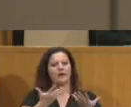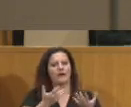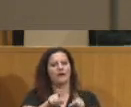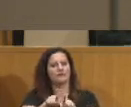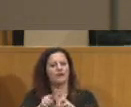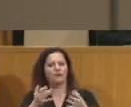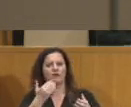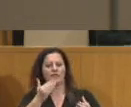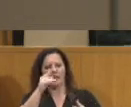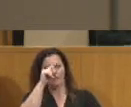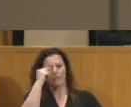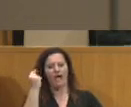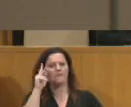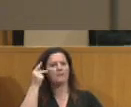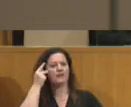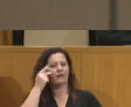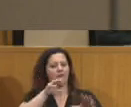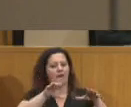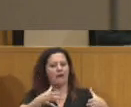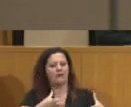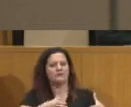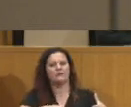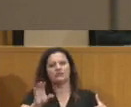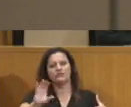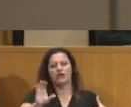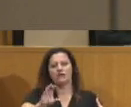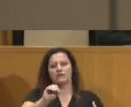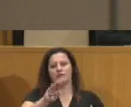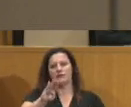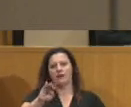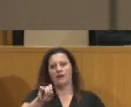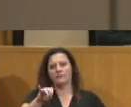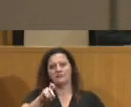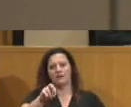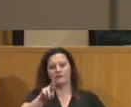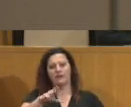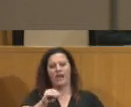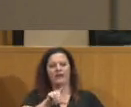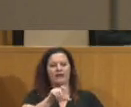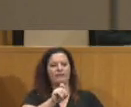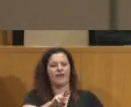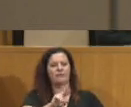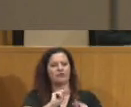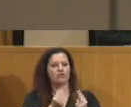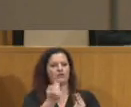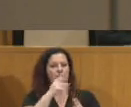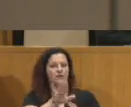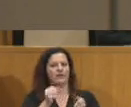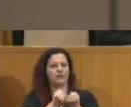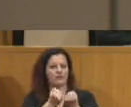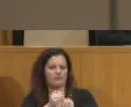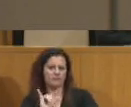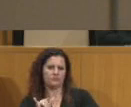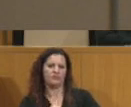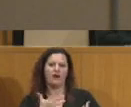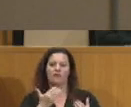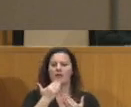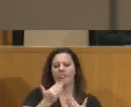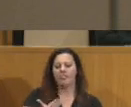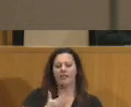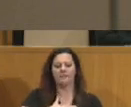I hope this encourages you that dreams really do come true. My father, my in-laws, my family and friends, both